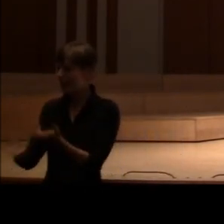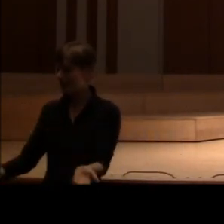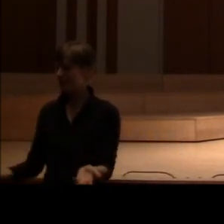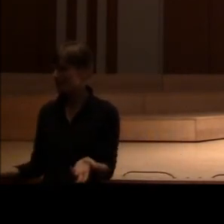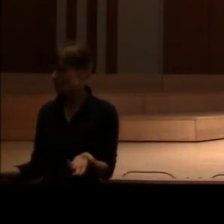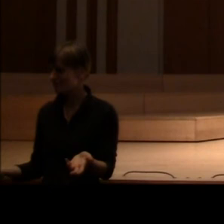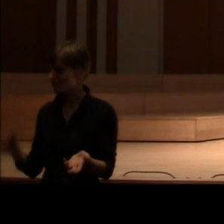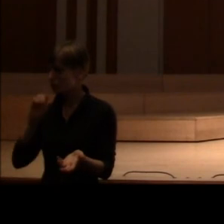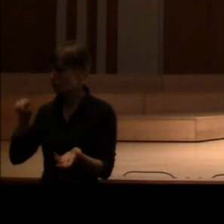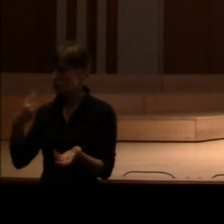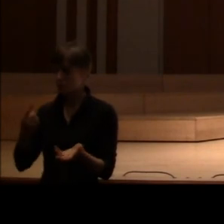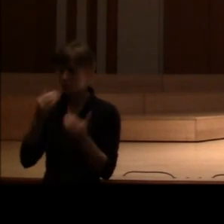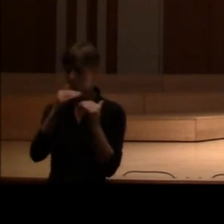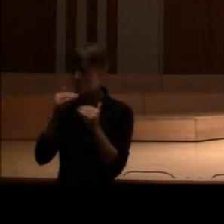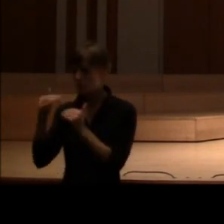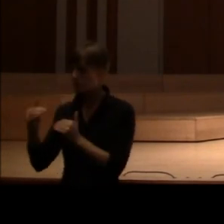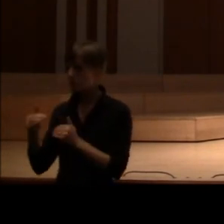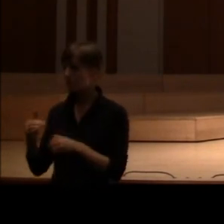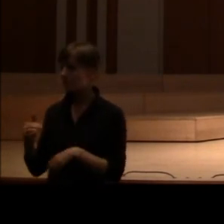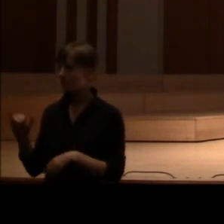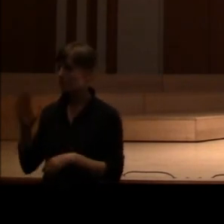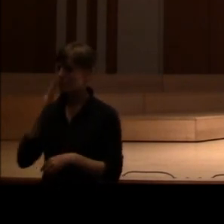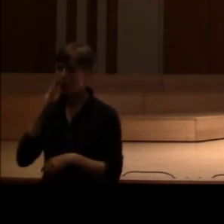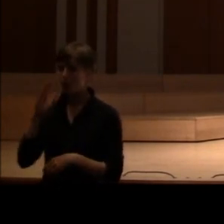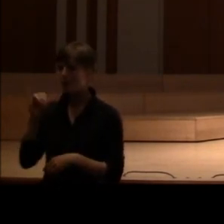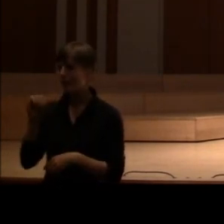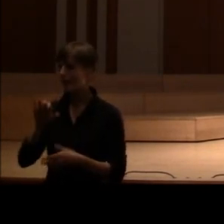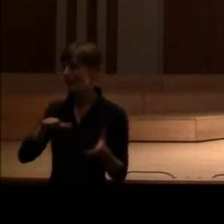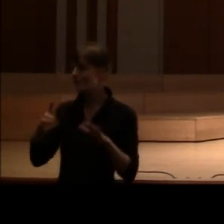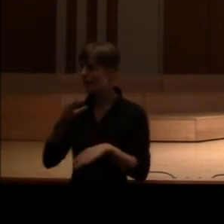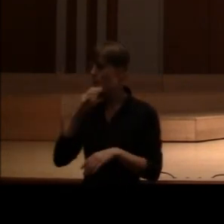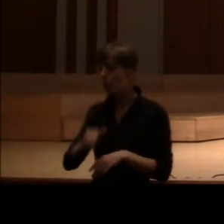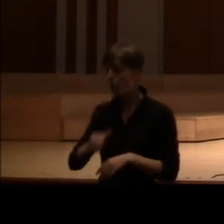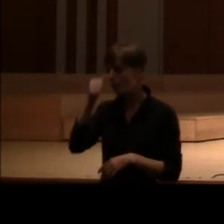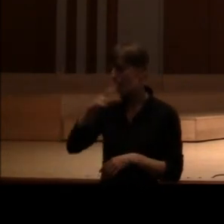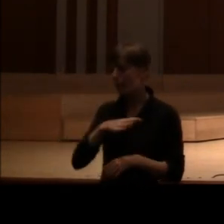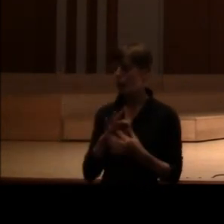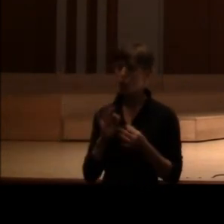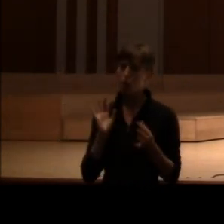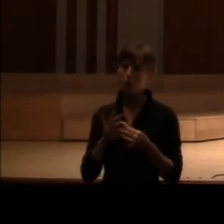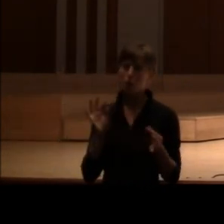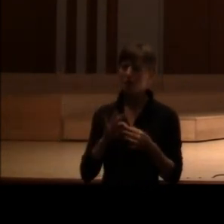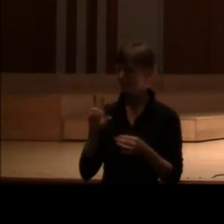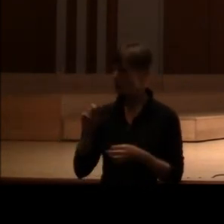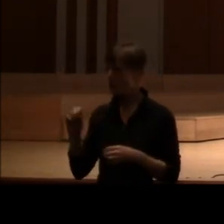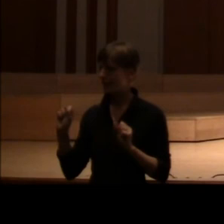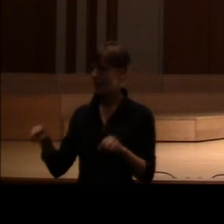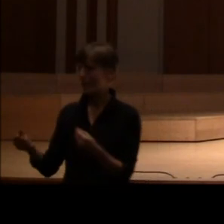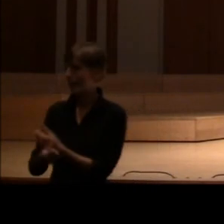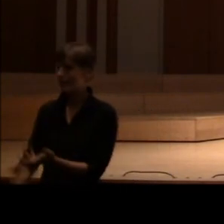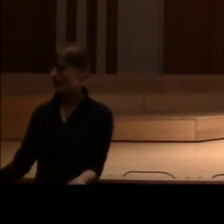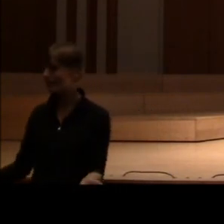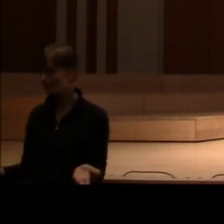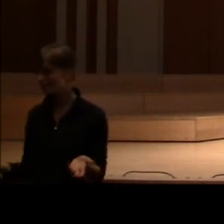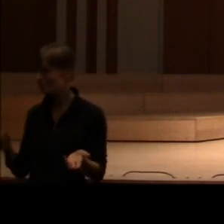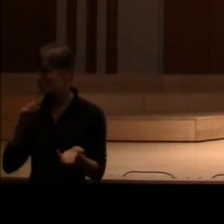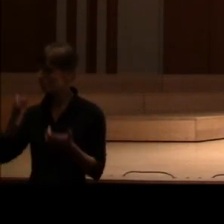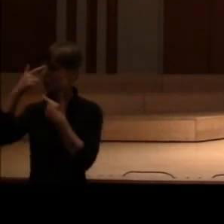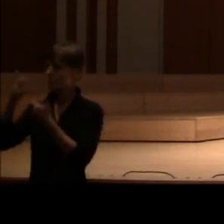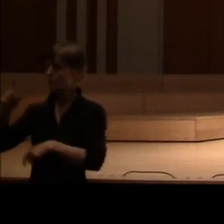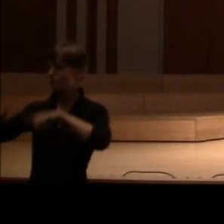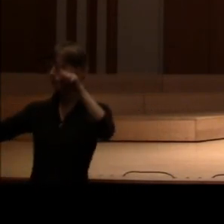the domain of dead old men from the 15th century, you know, that was the most powerful thing I think that we drew from that day. And I think